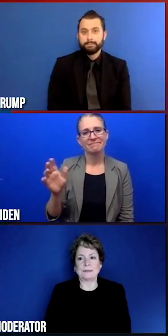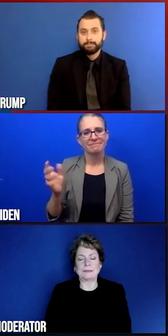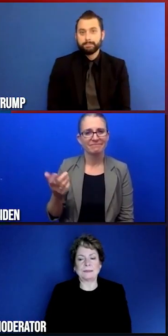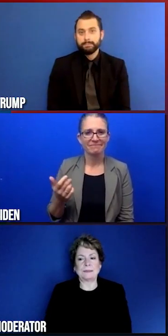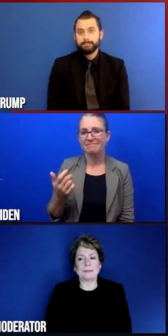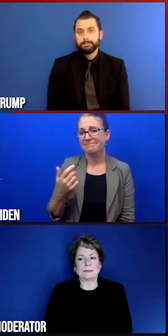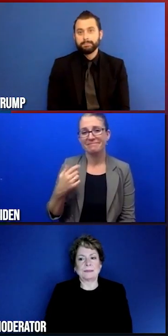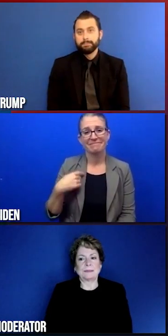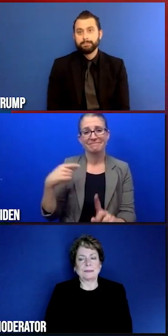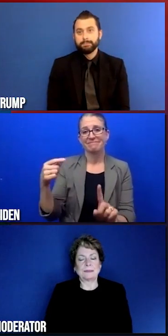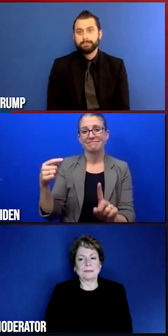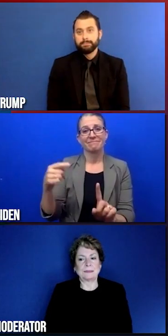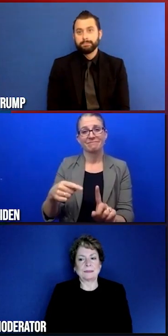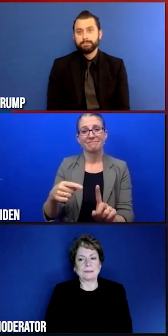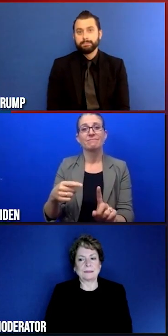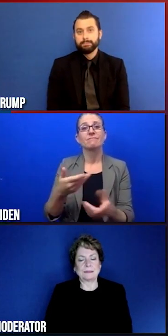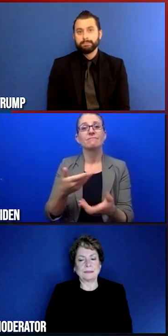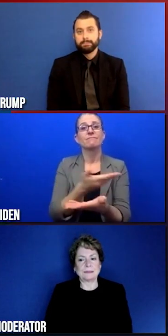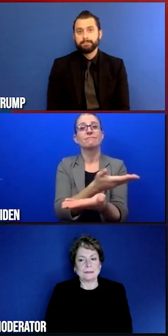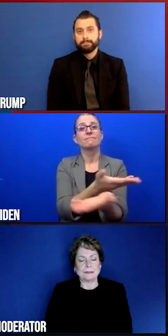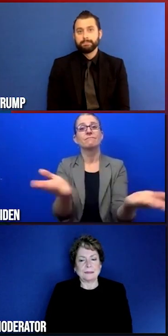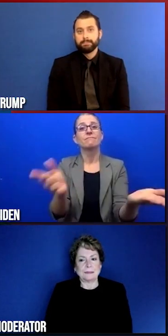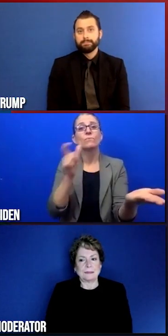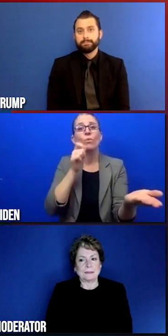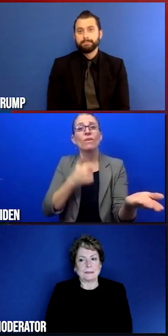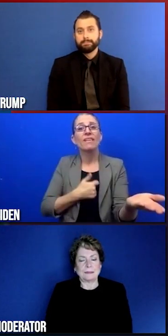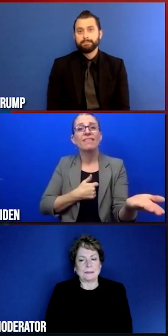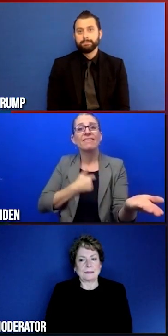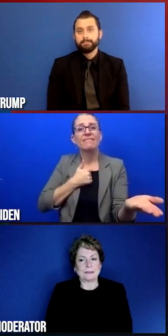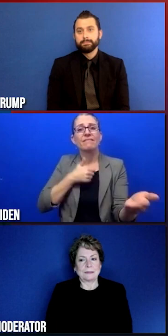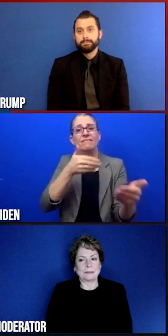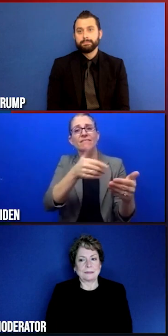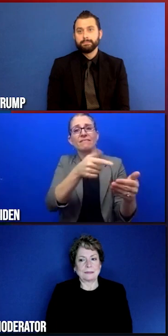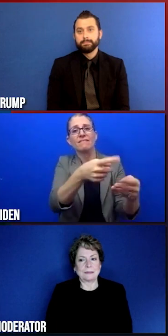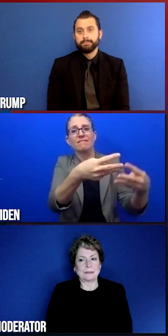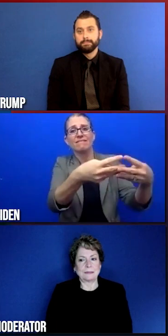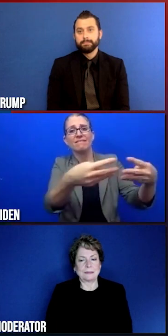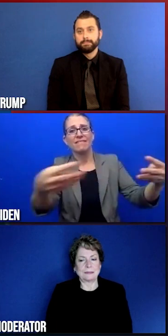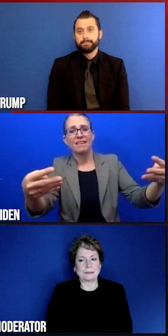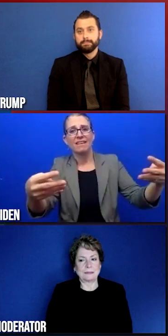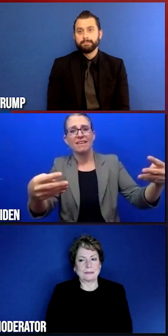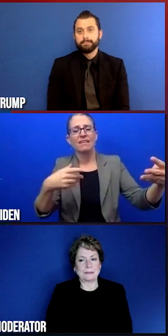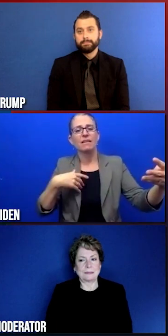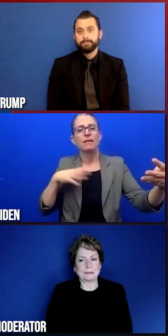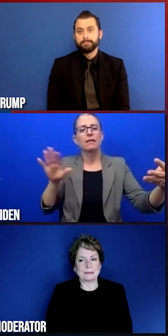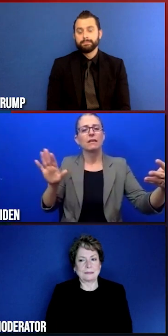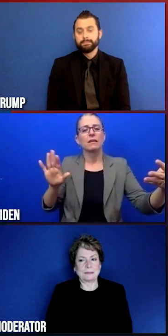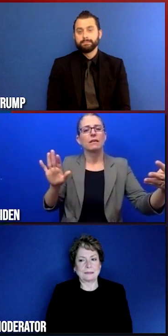this. They live near chemical plants that, in fact, pollute, chemical plants and oil